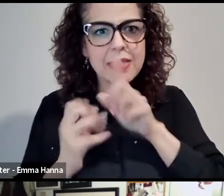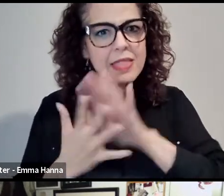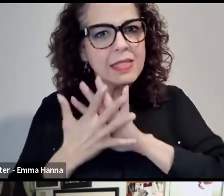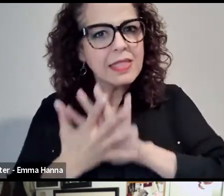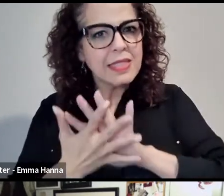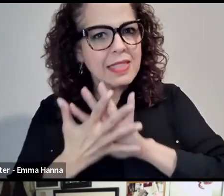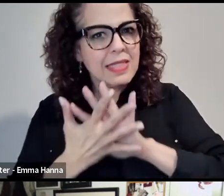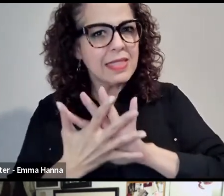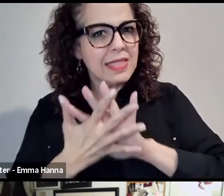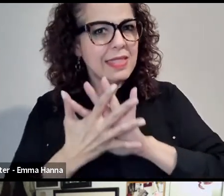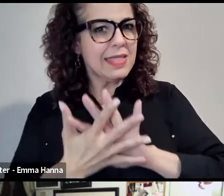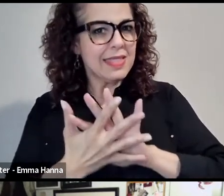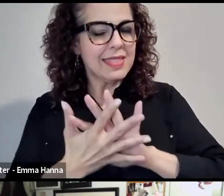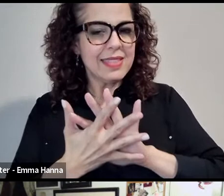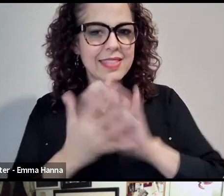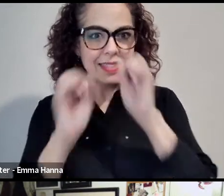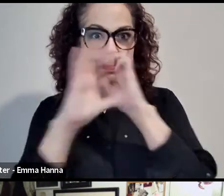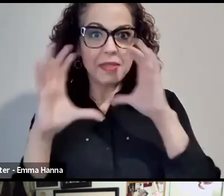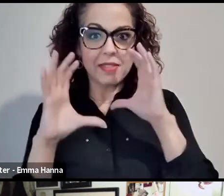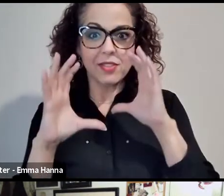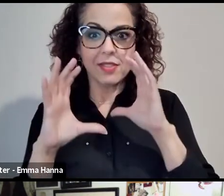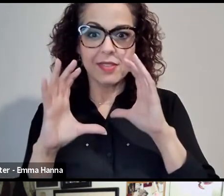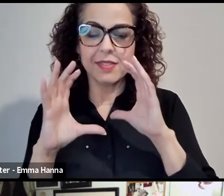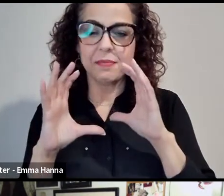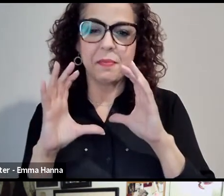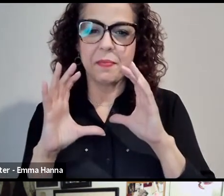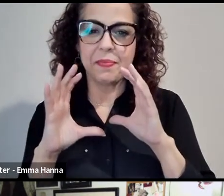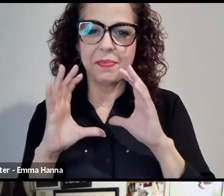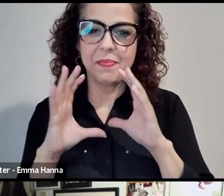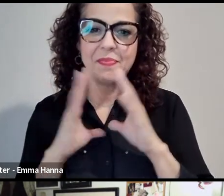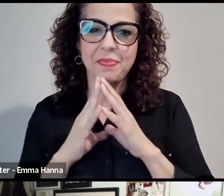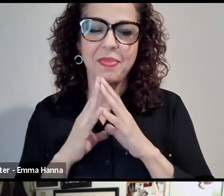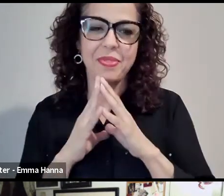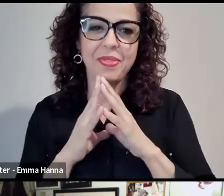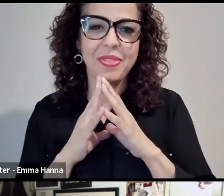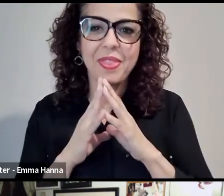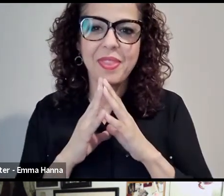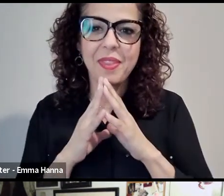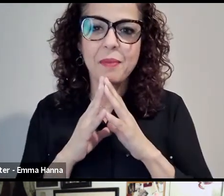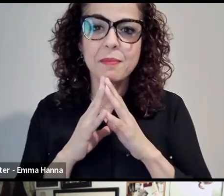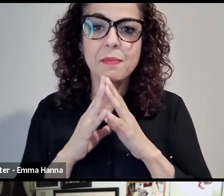you moved. Okay, sorry. People, I'm like, I'm bouncing up.